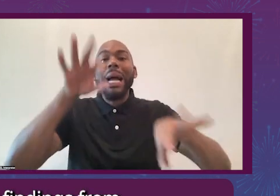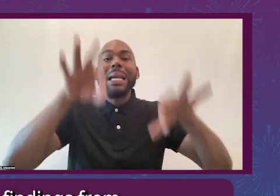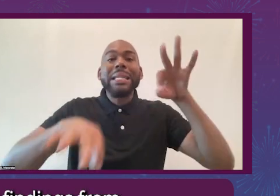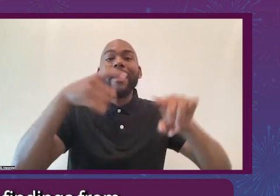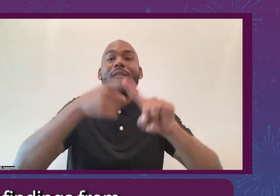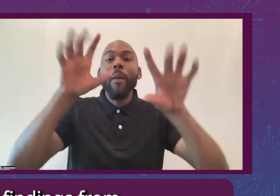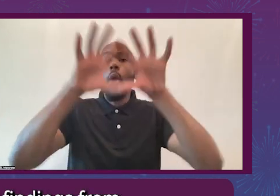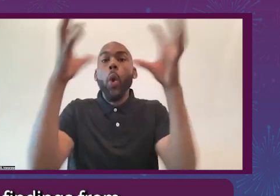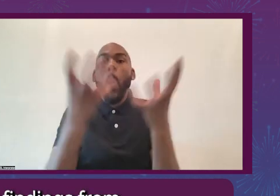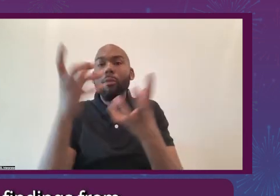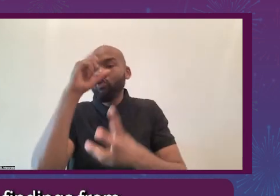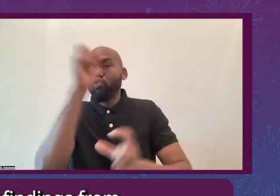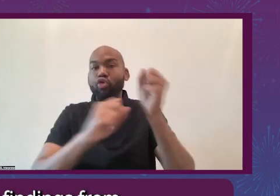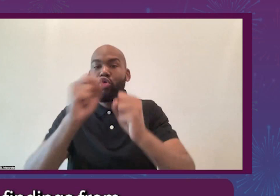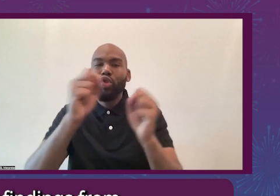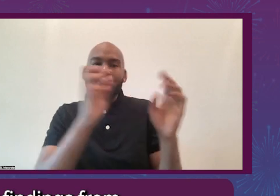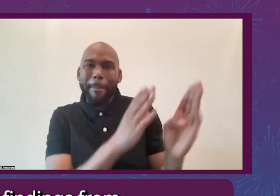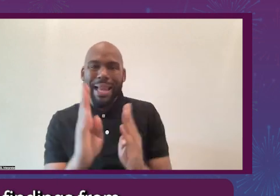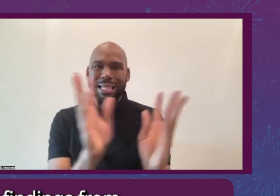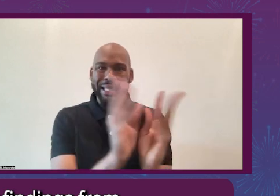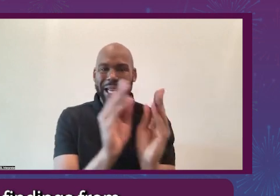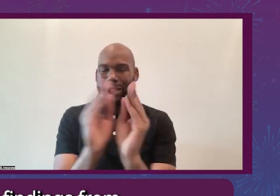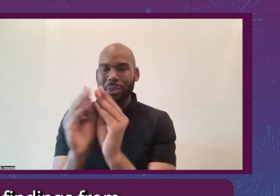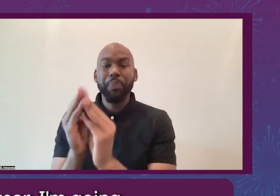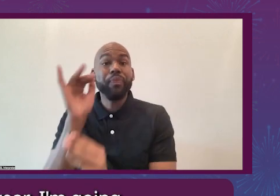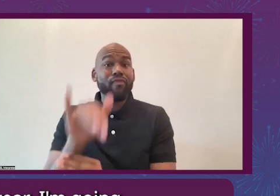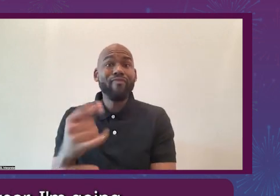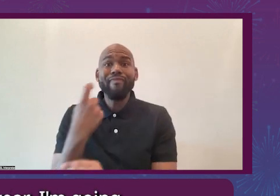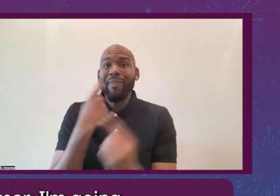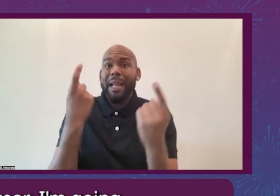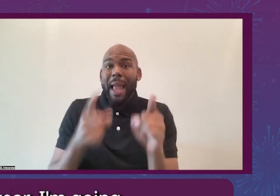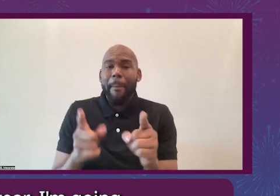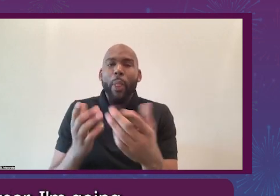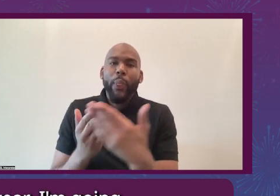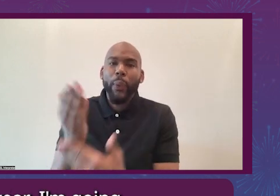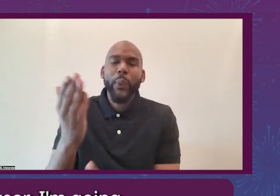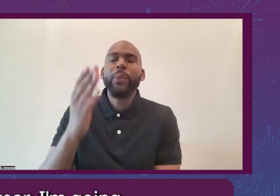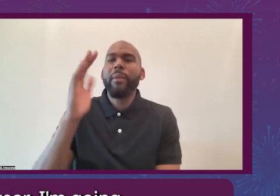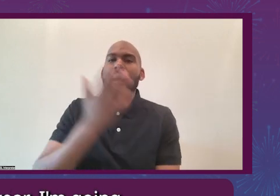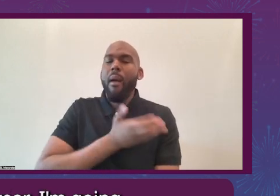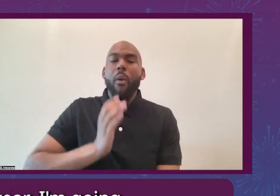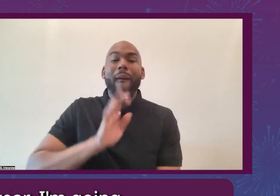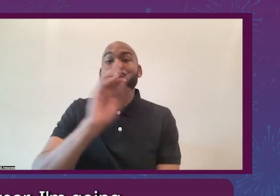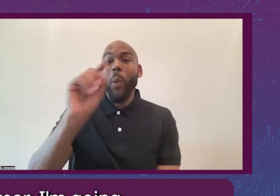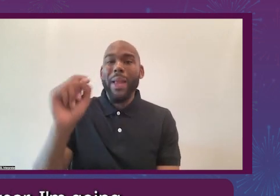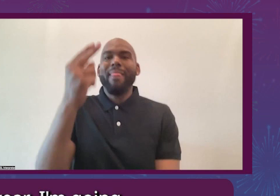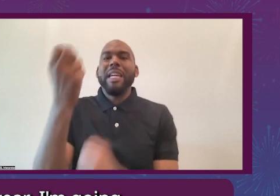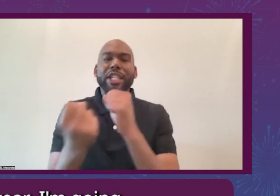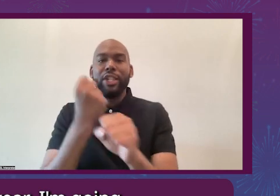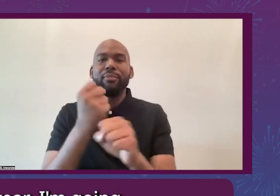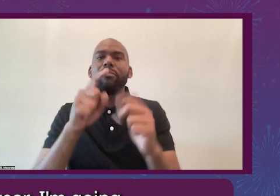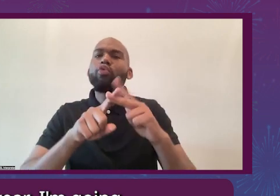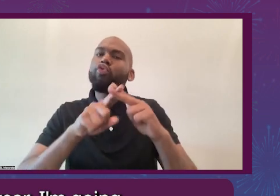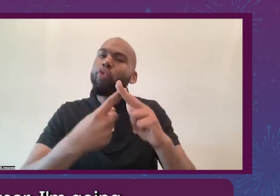from our global strategic planning sessions, which occurred throughout our 40th year. I'm going to